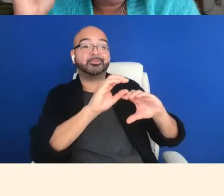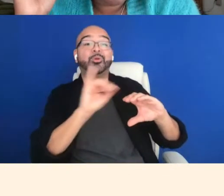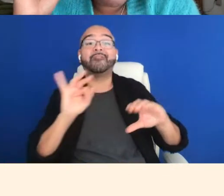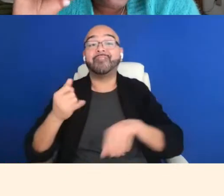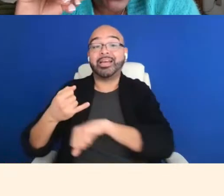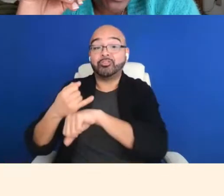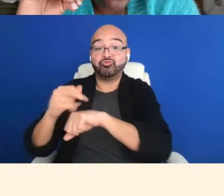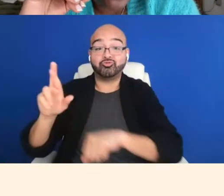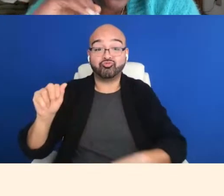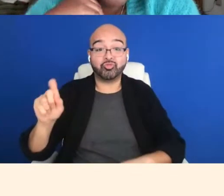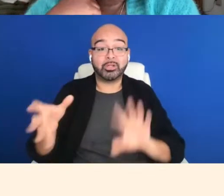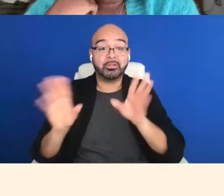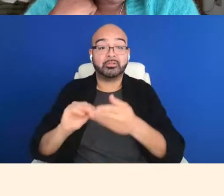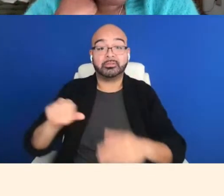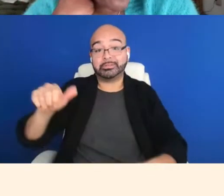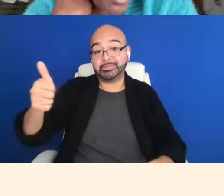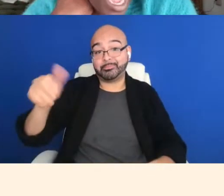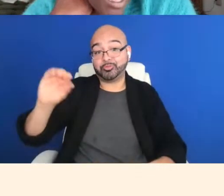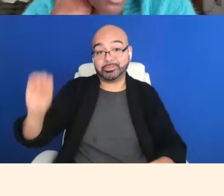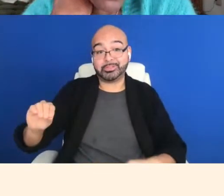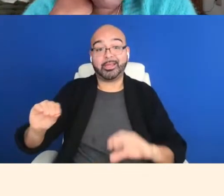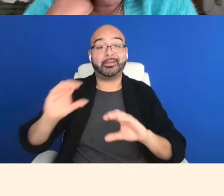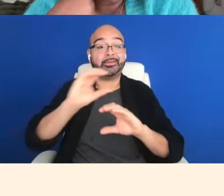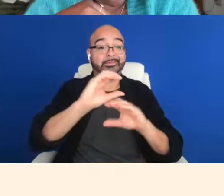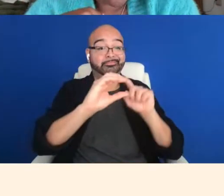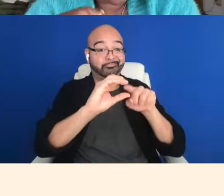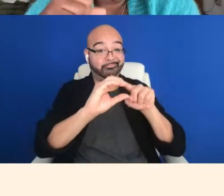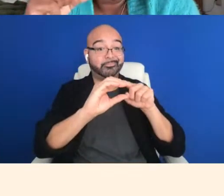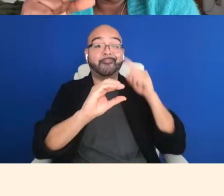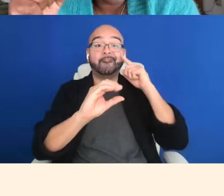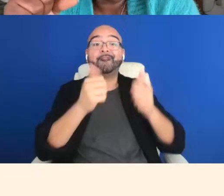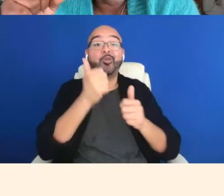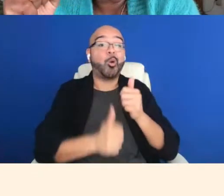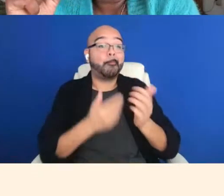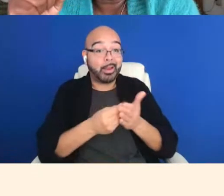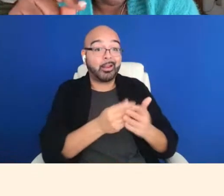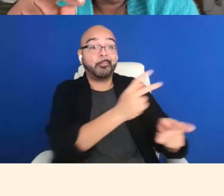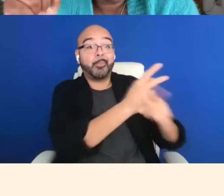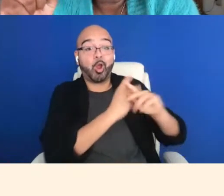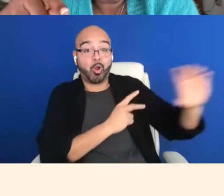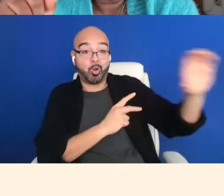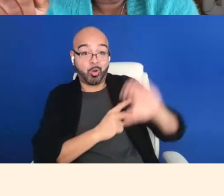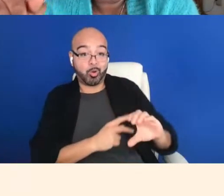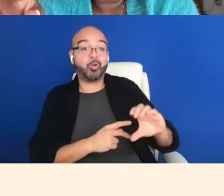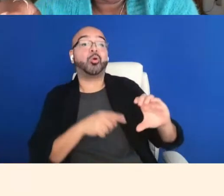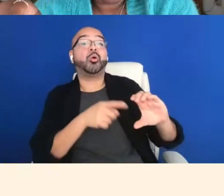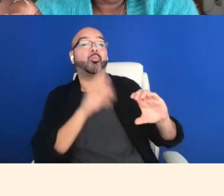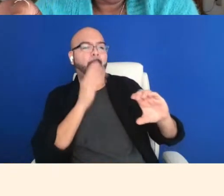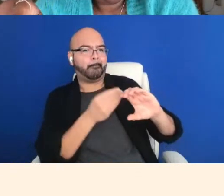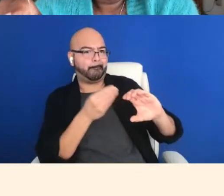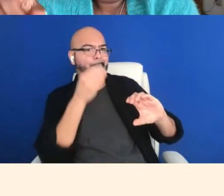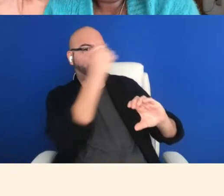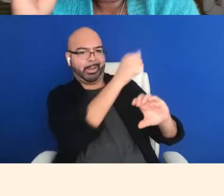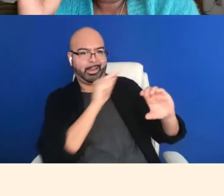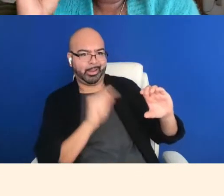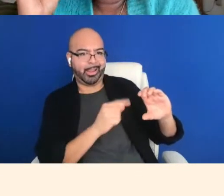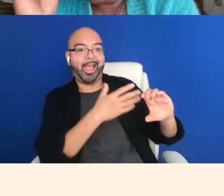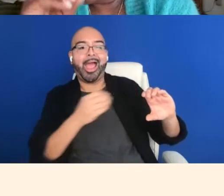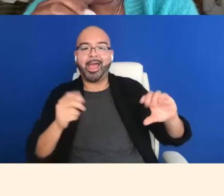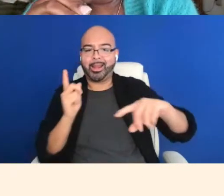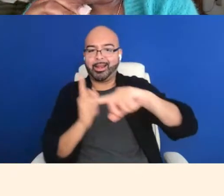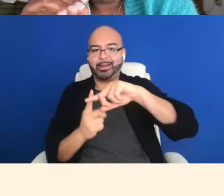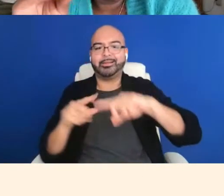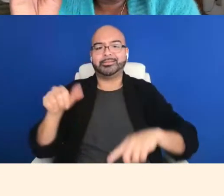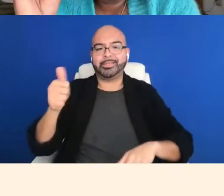10%, for every dollar you borrow, you pay back the dollar plus 10%. So